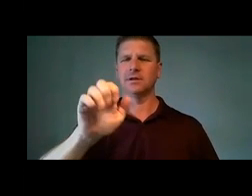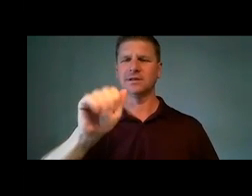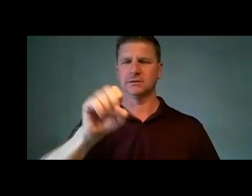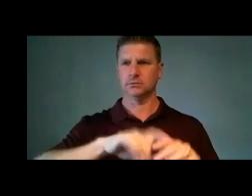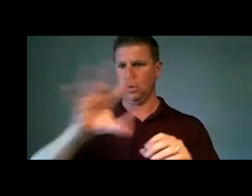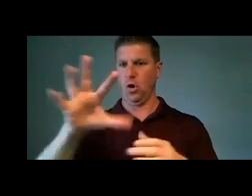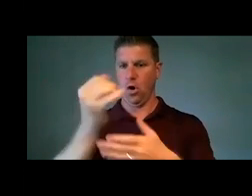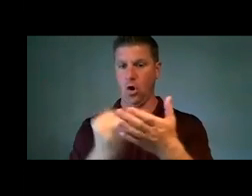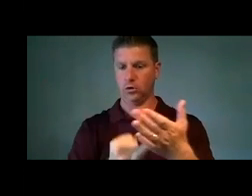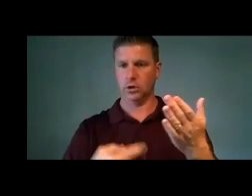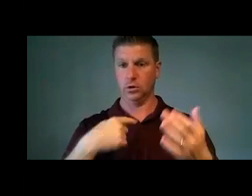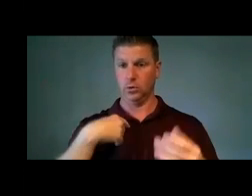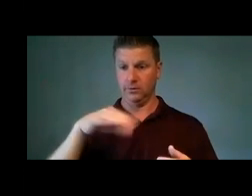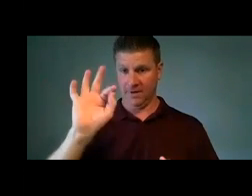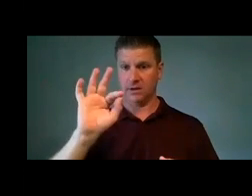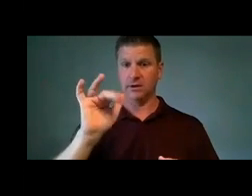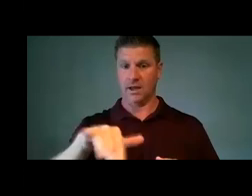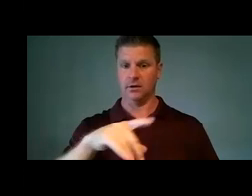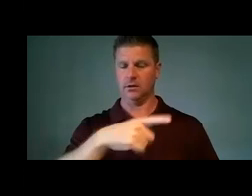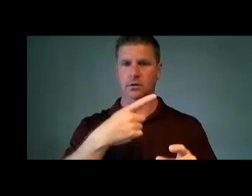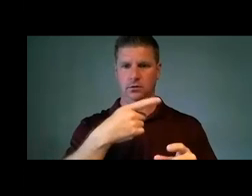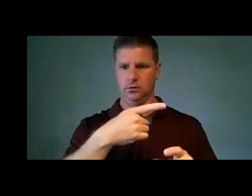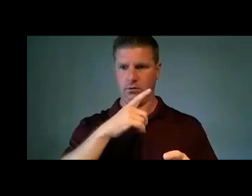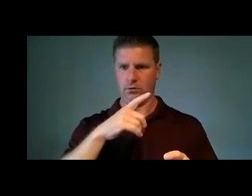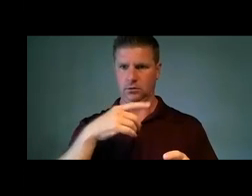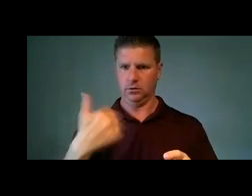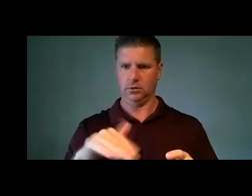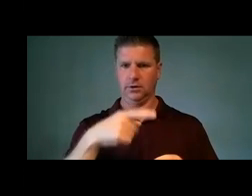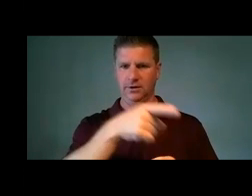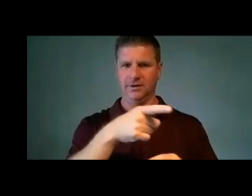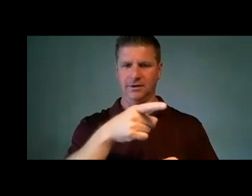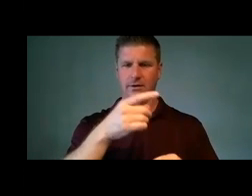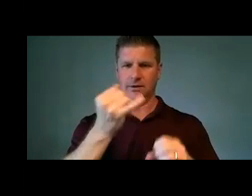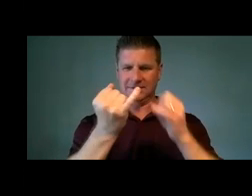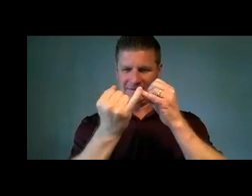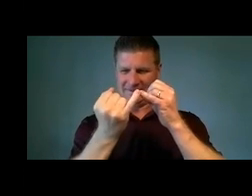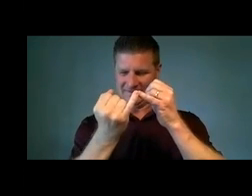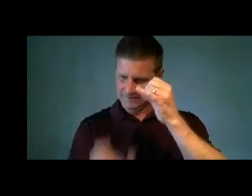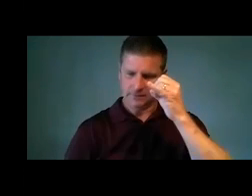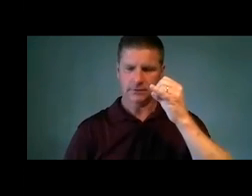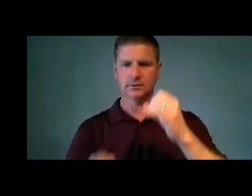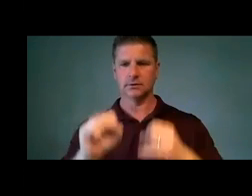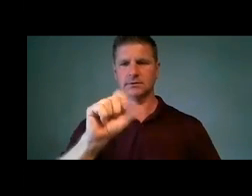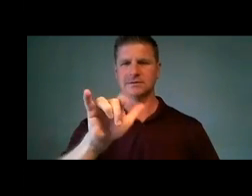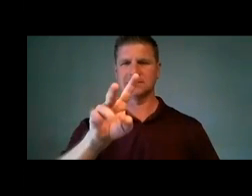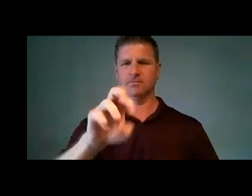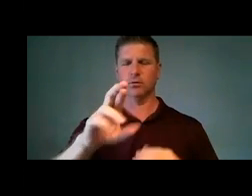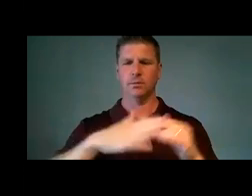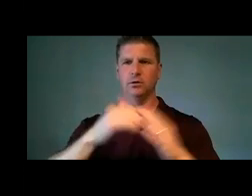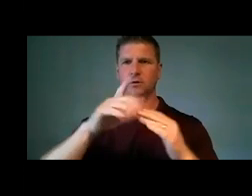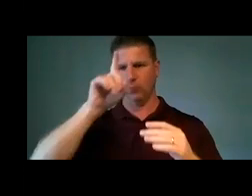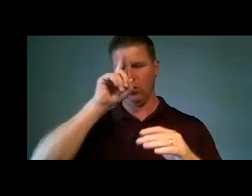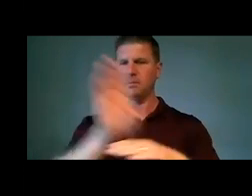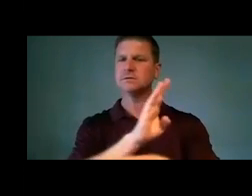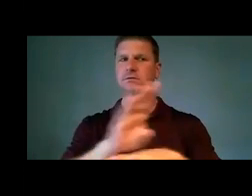that facility, we found that it in fact was arguably the skinniest sliver building in the world, certainly a commercial building.